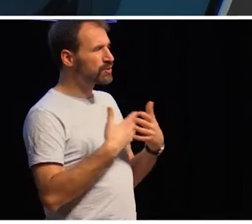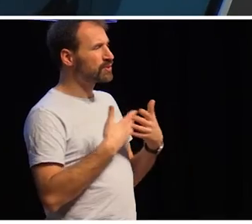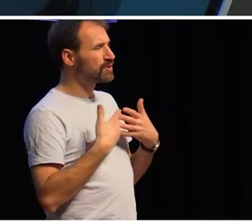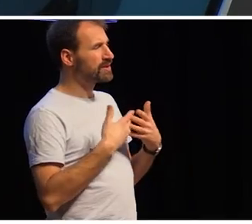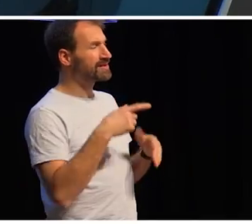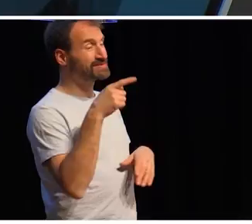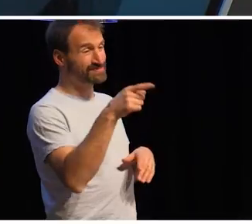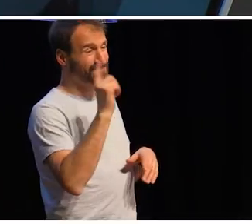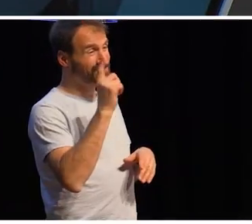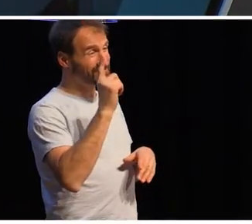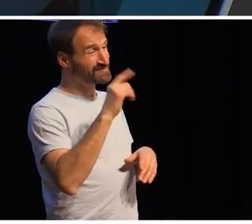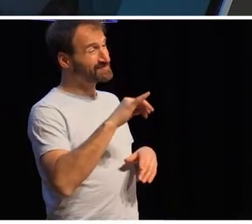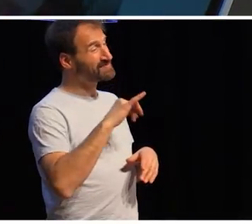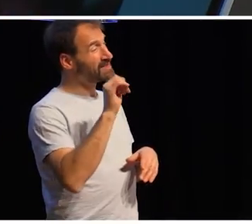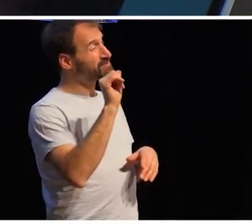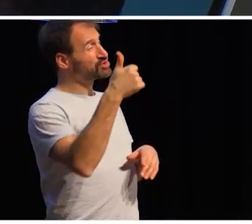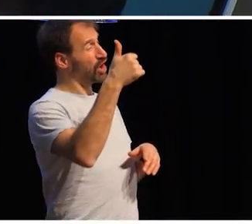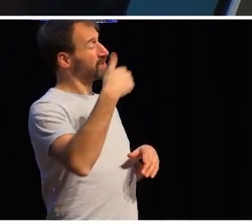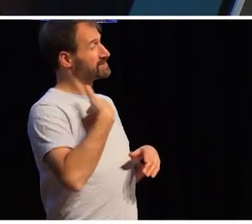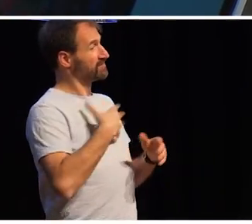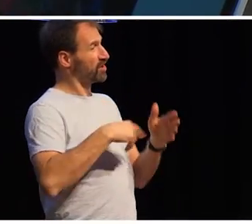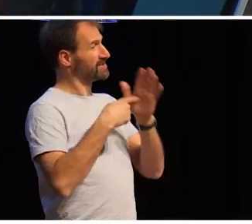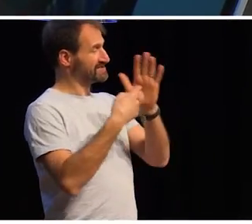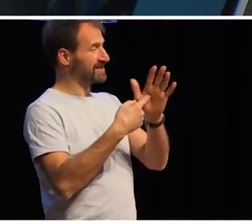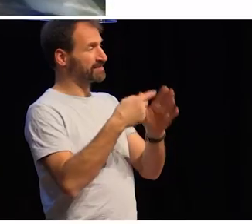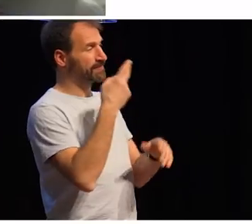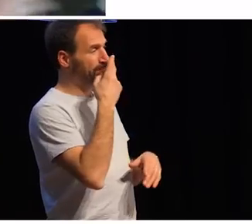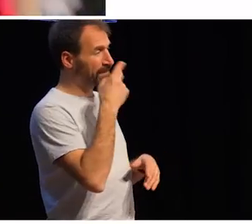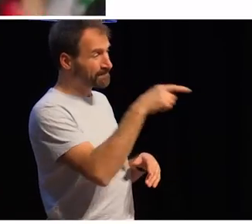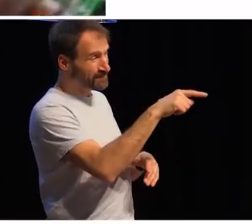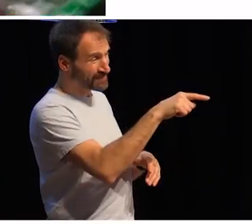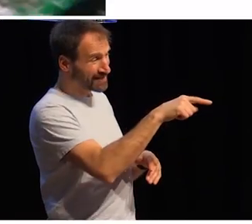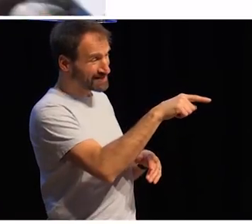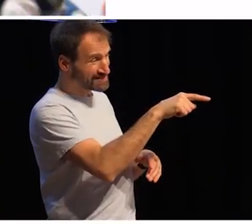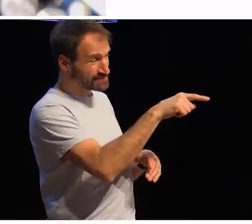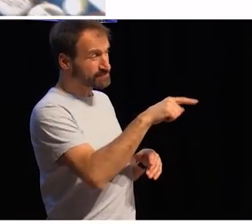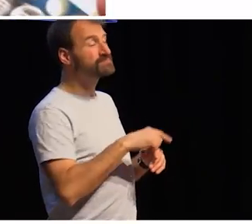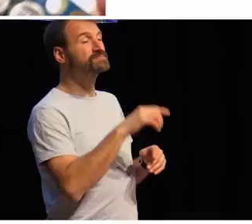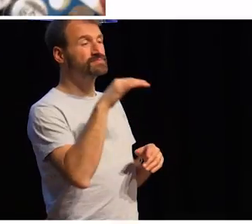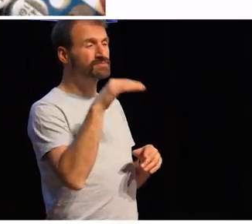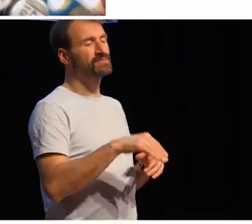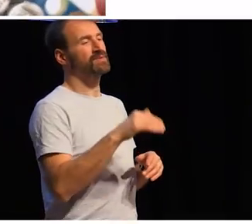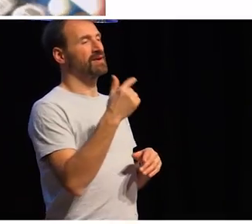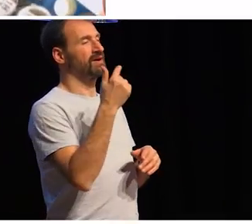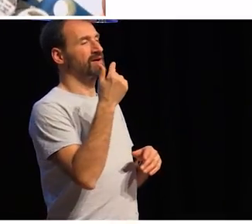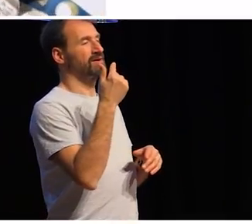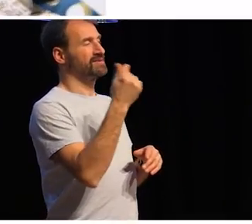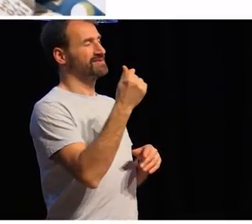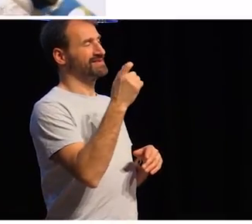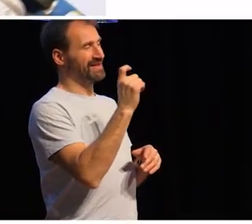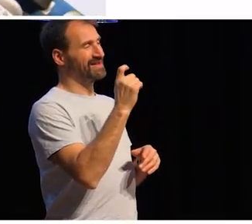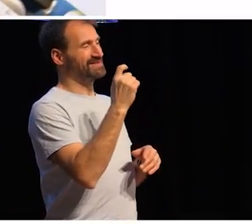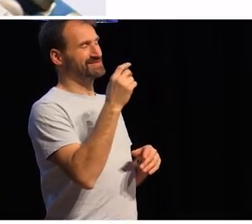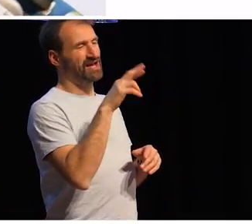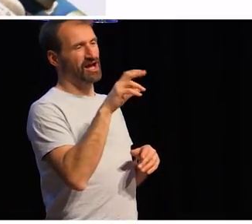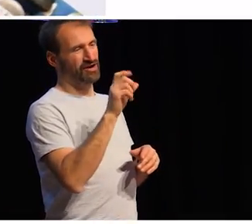is a really special thing that I wanted to show to you. Notice here, in this case, the TX and the REDs, LEDs